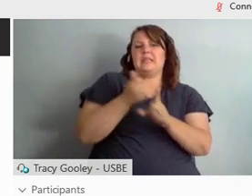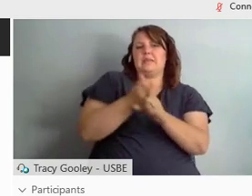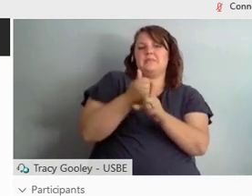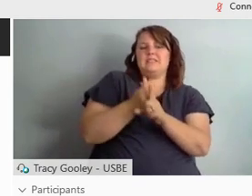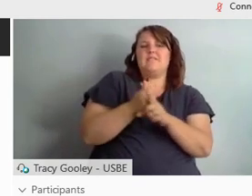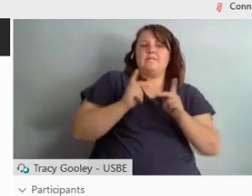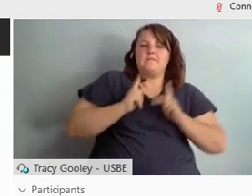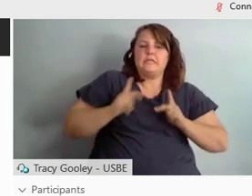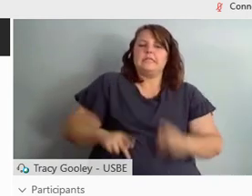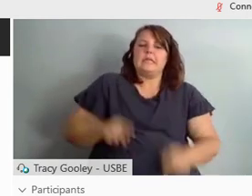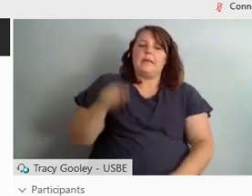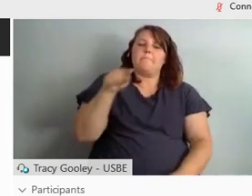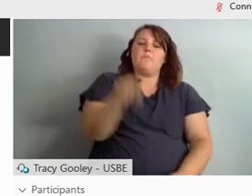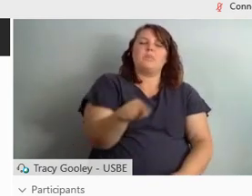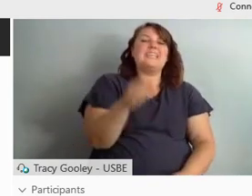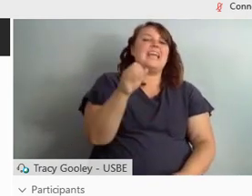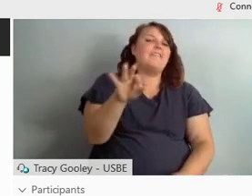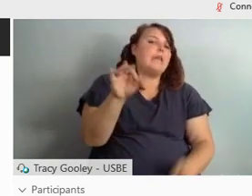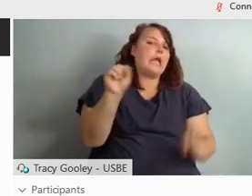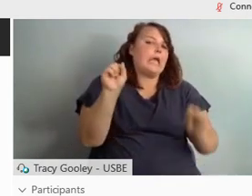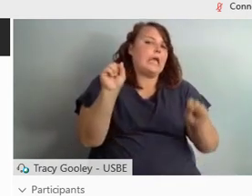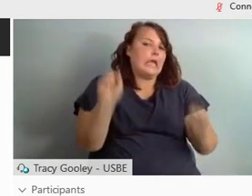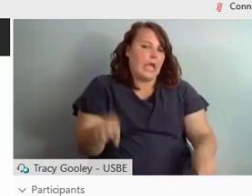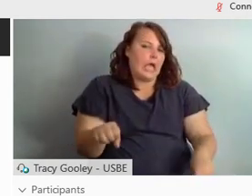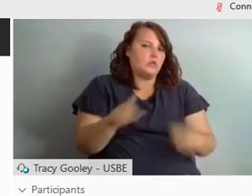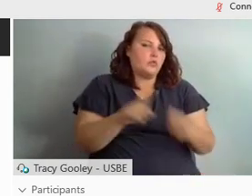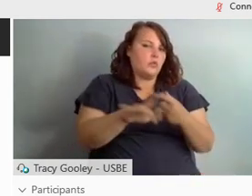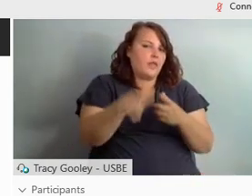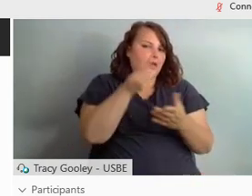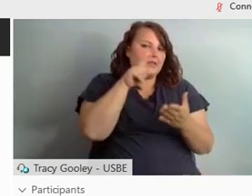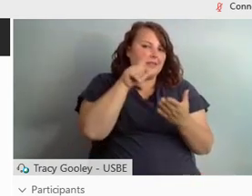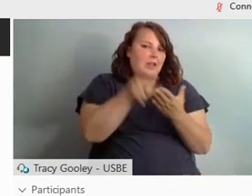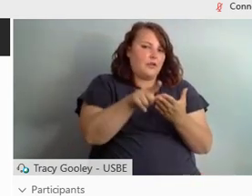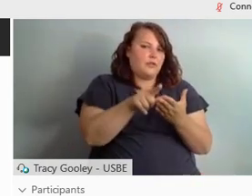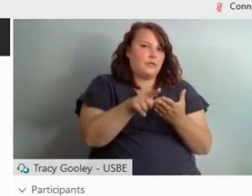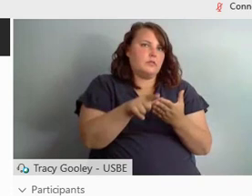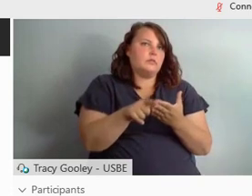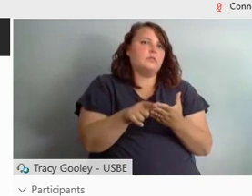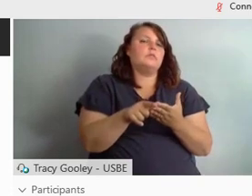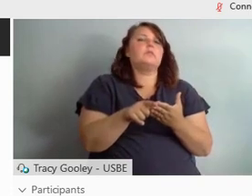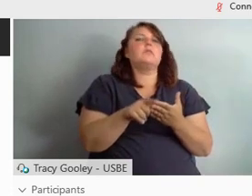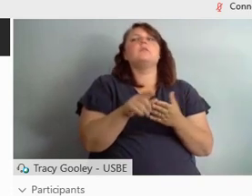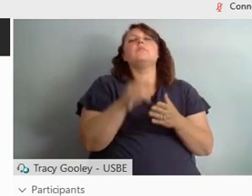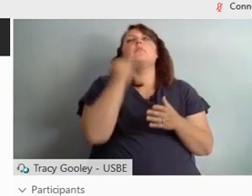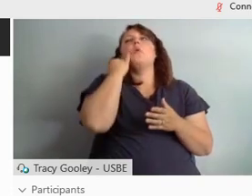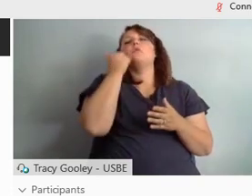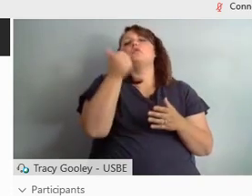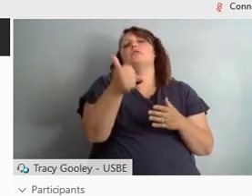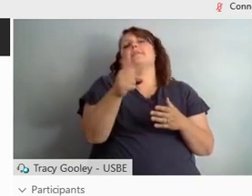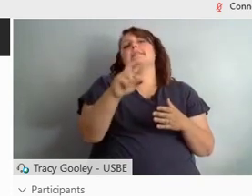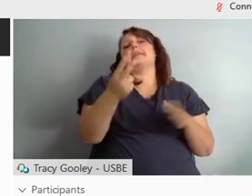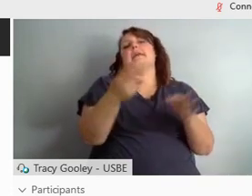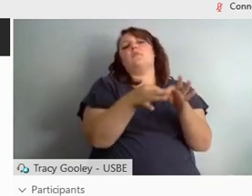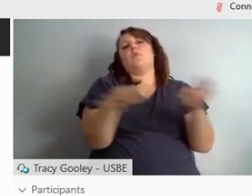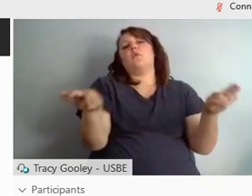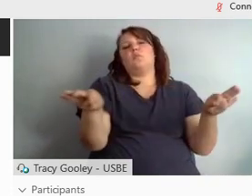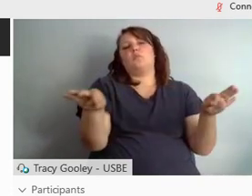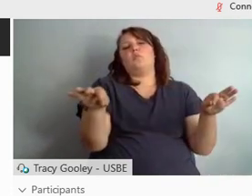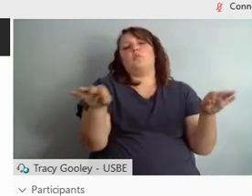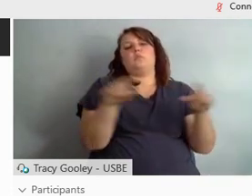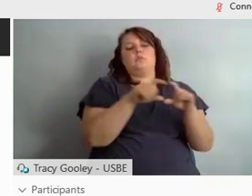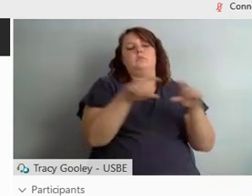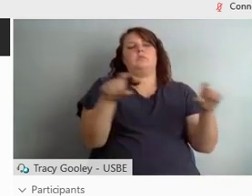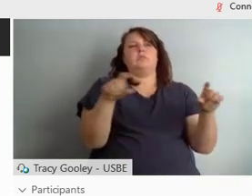physically pointing, if they're capable, to the letter. So say you're on the second row and